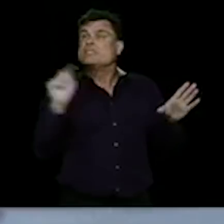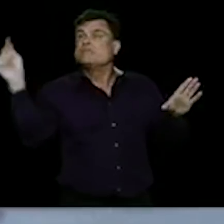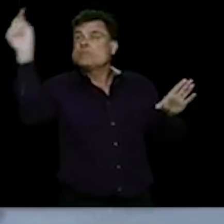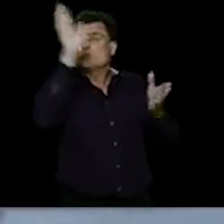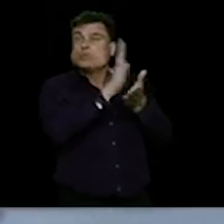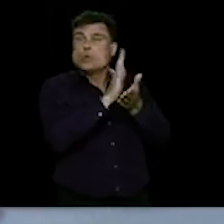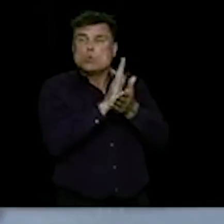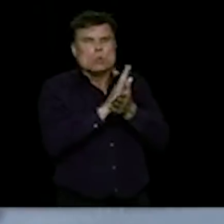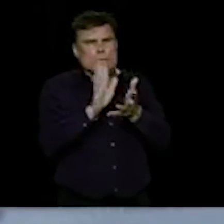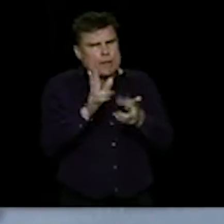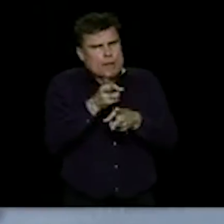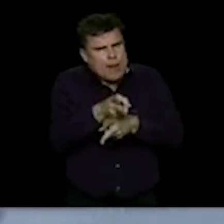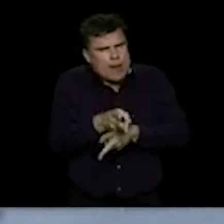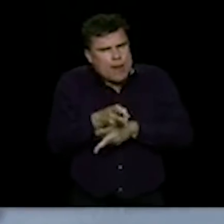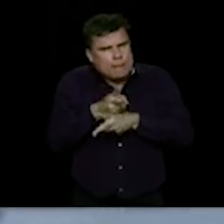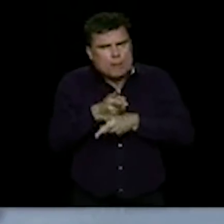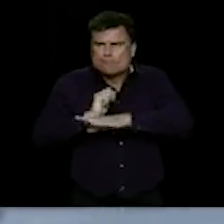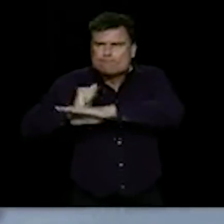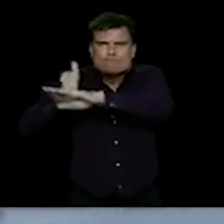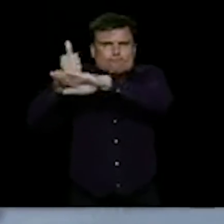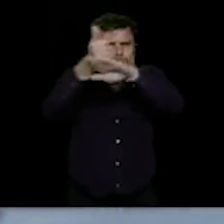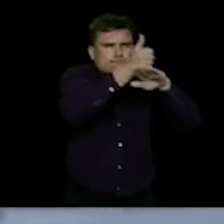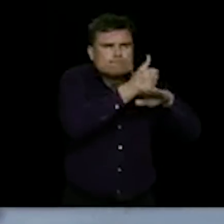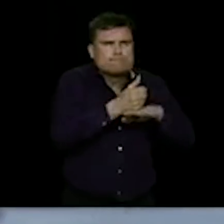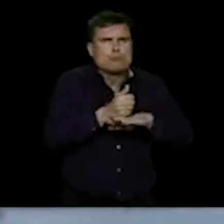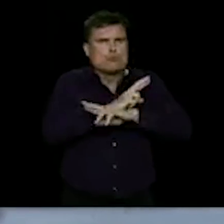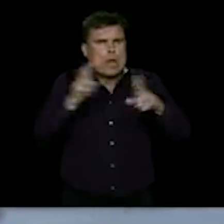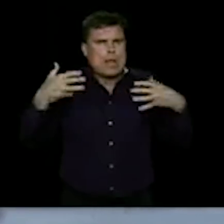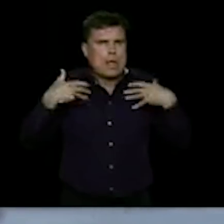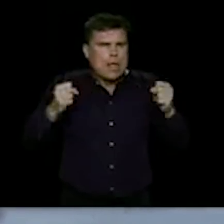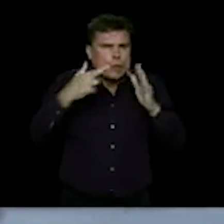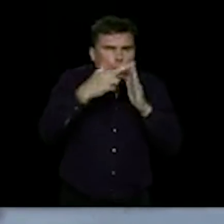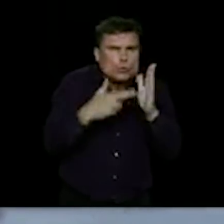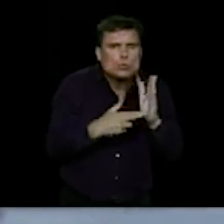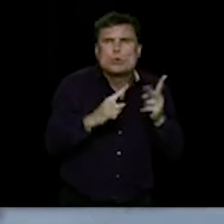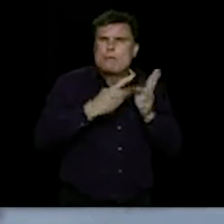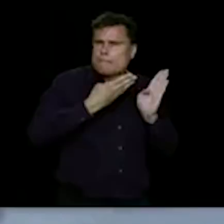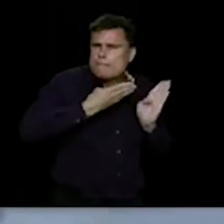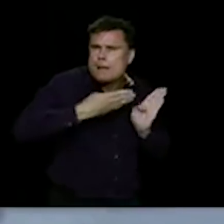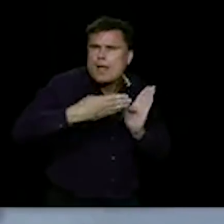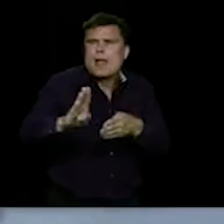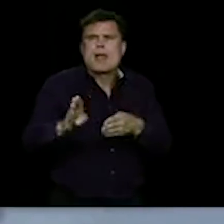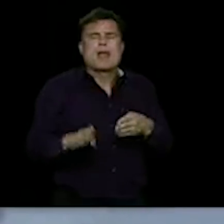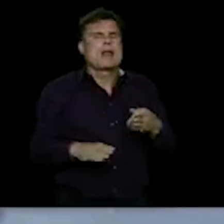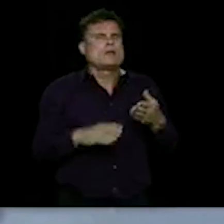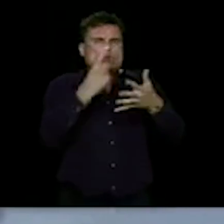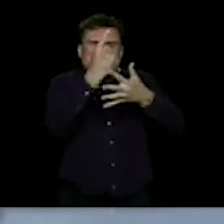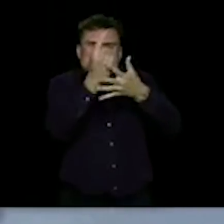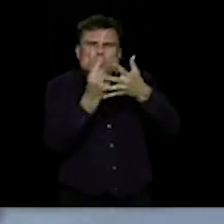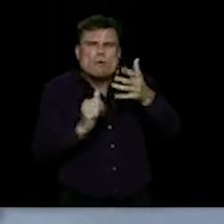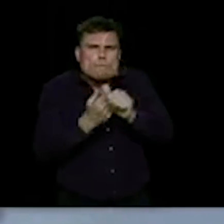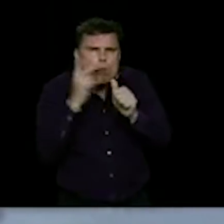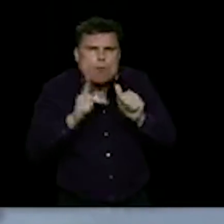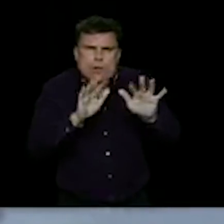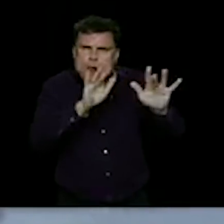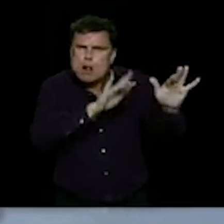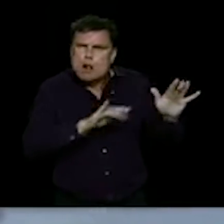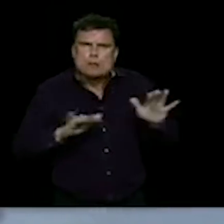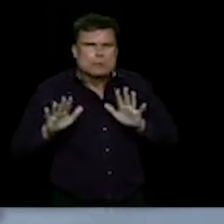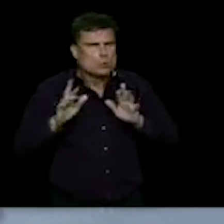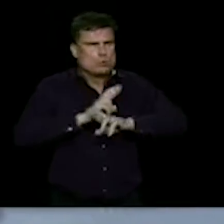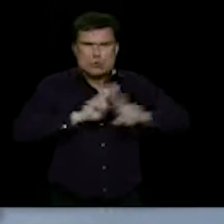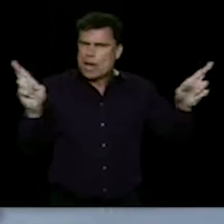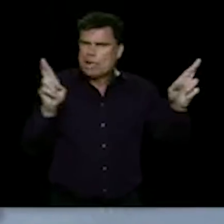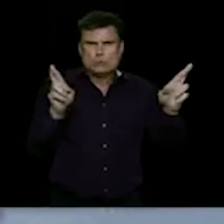to look at this as we have every other setting, in every other sector. We know what we need to do. We know those layers